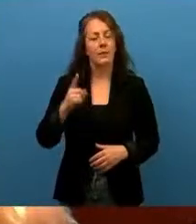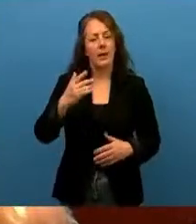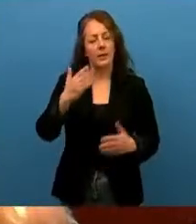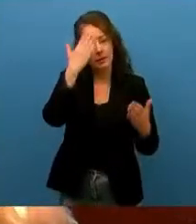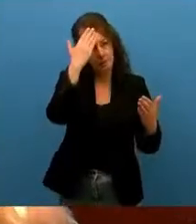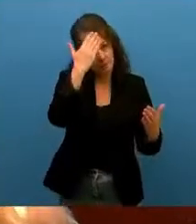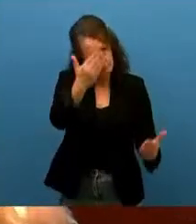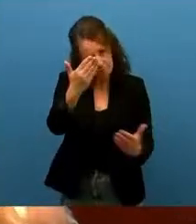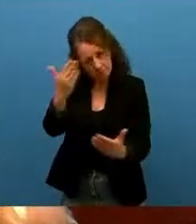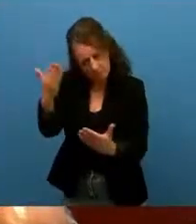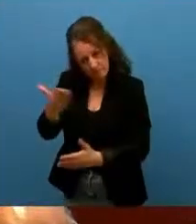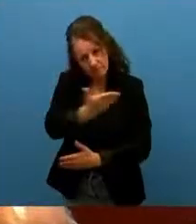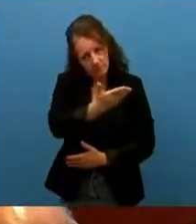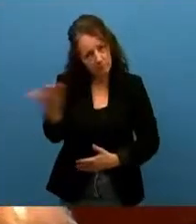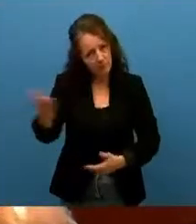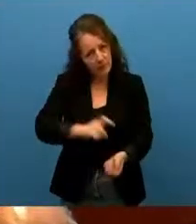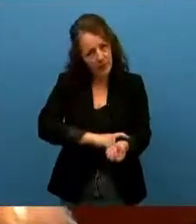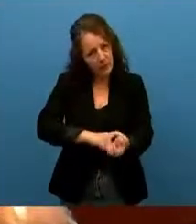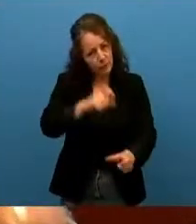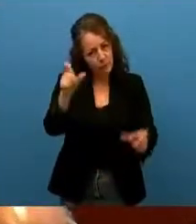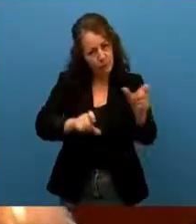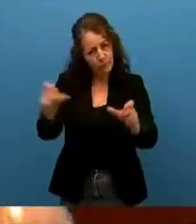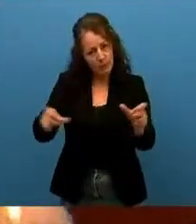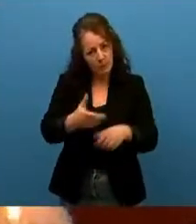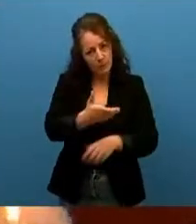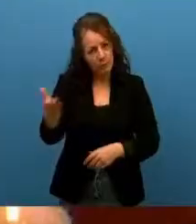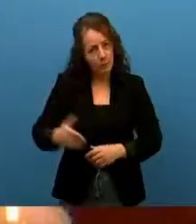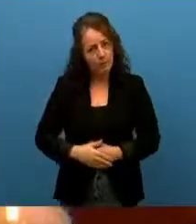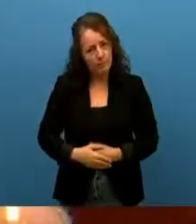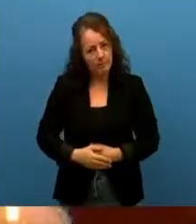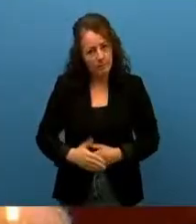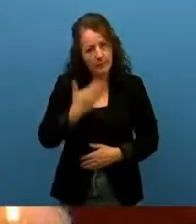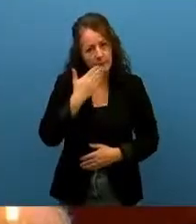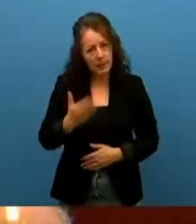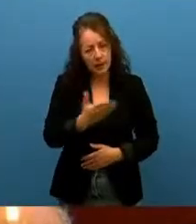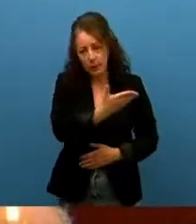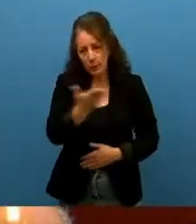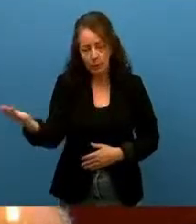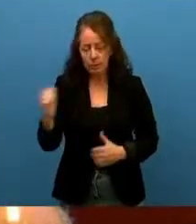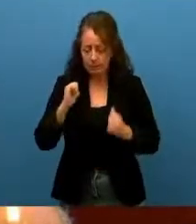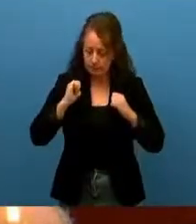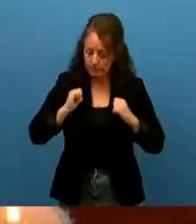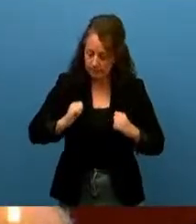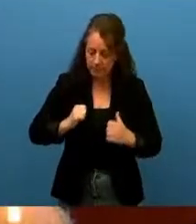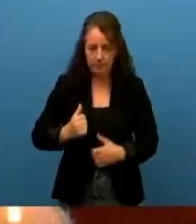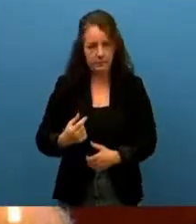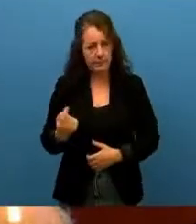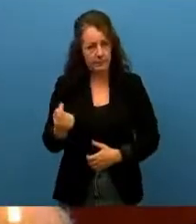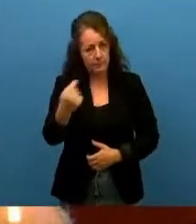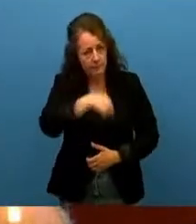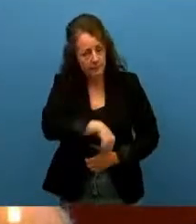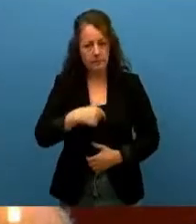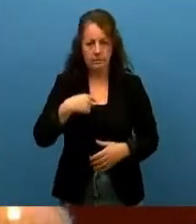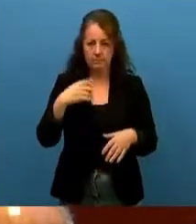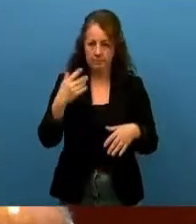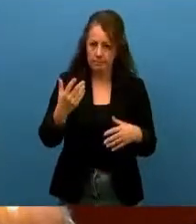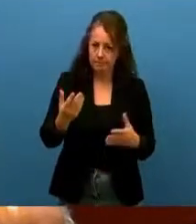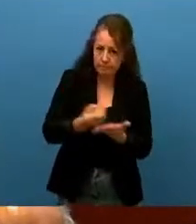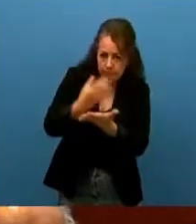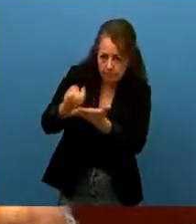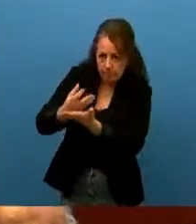for your ever sacrifice and guidance in these very important conversations and decisions that we're